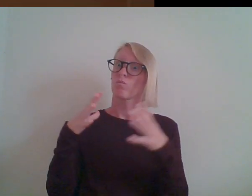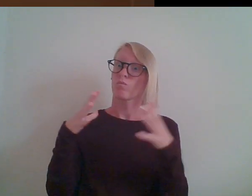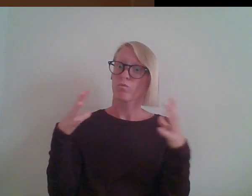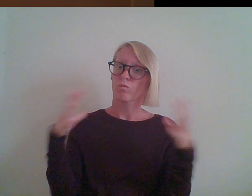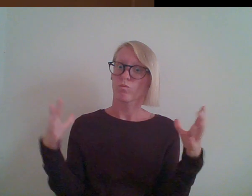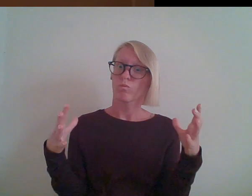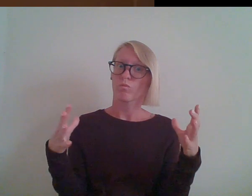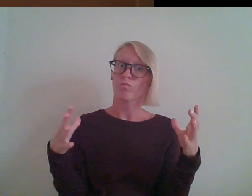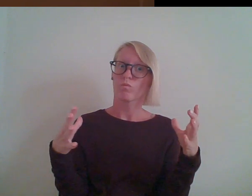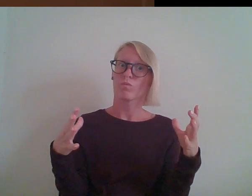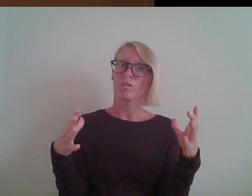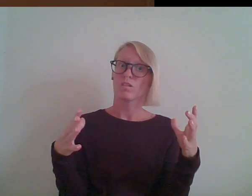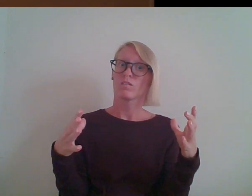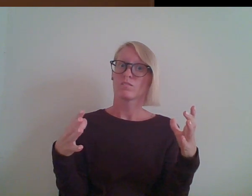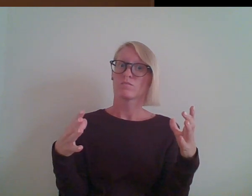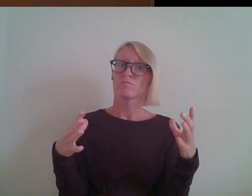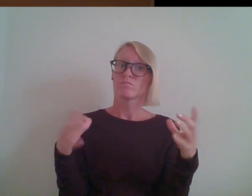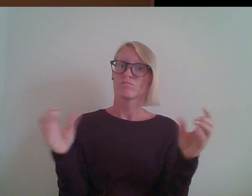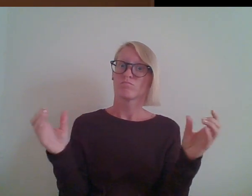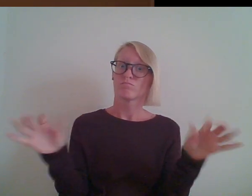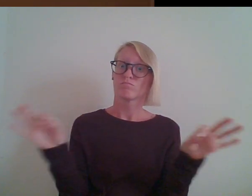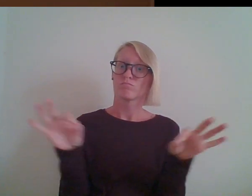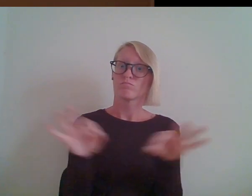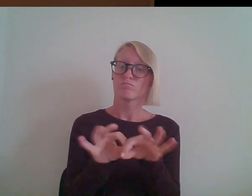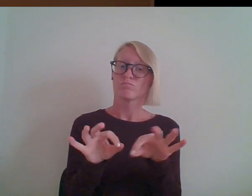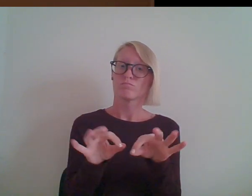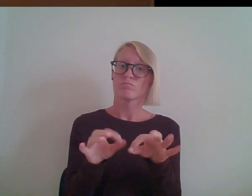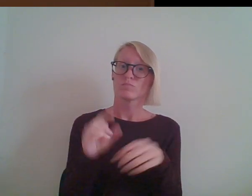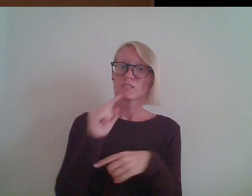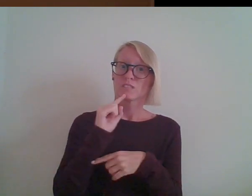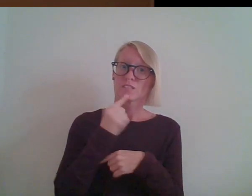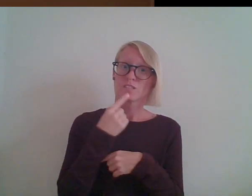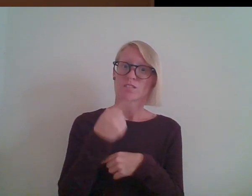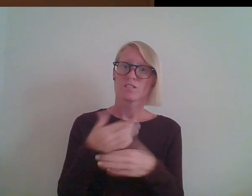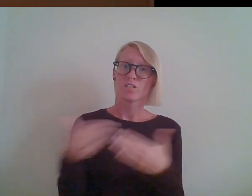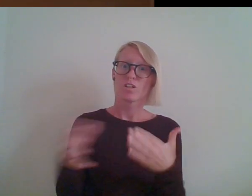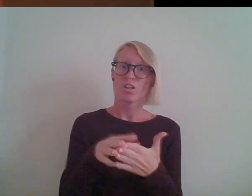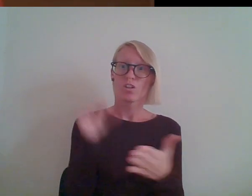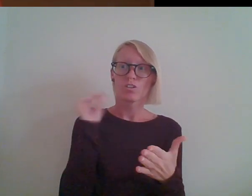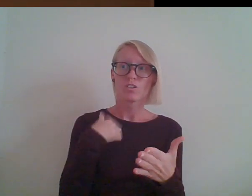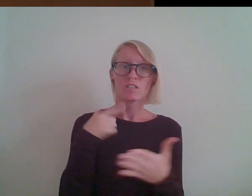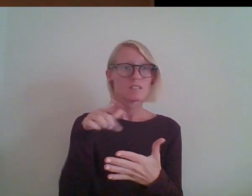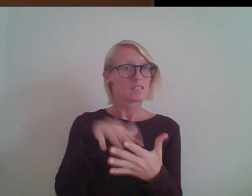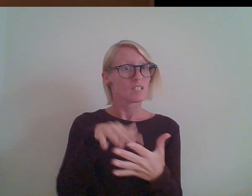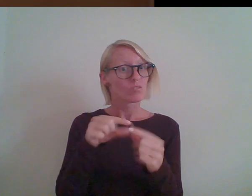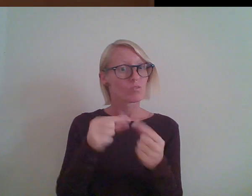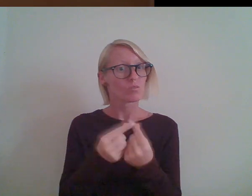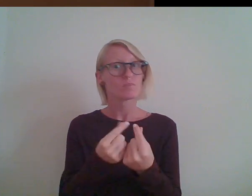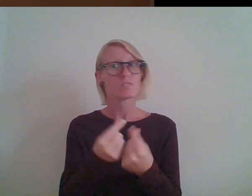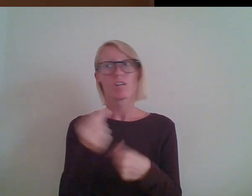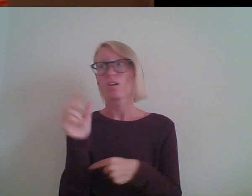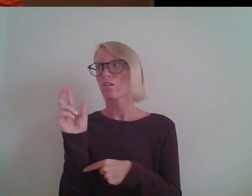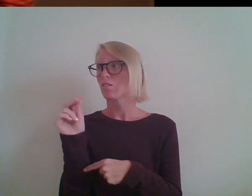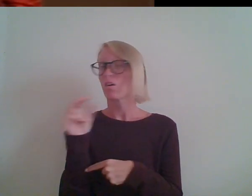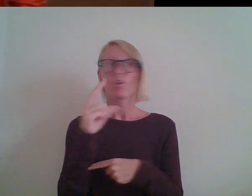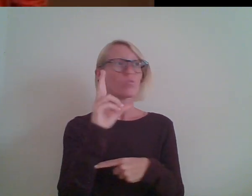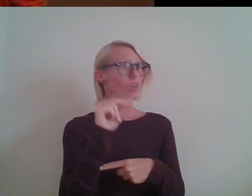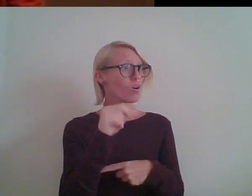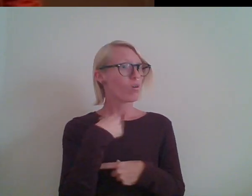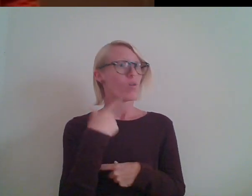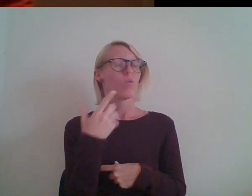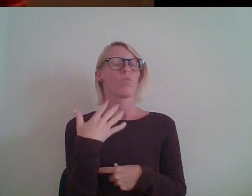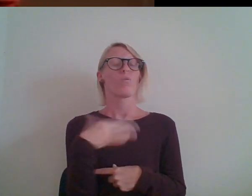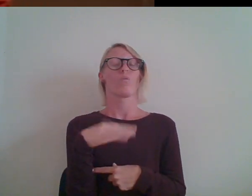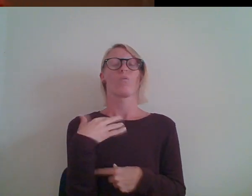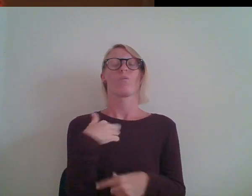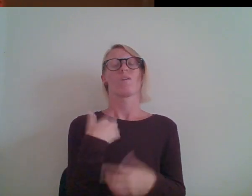learn, right? Do they do study groups? No? Oh my. I would hope they do. I would